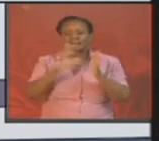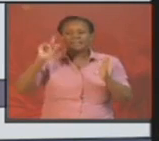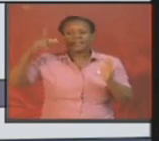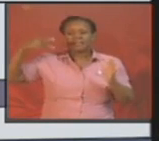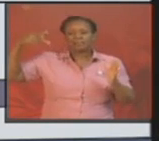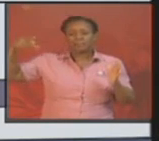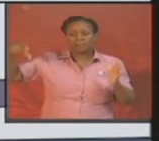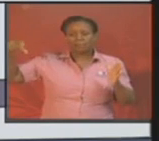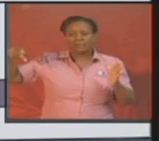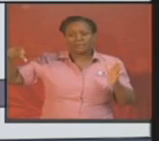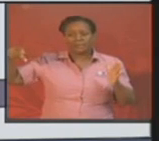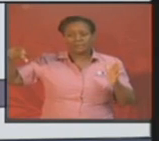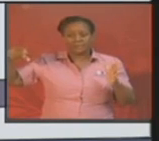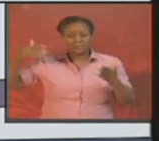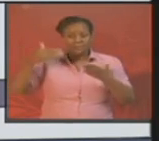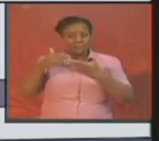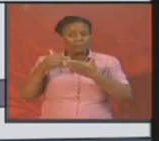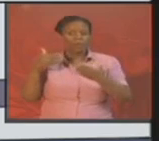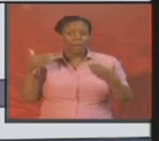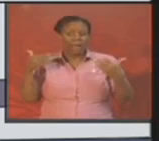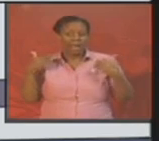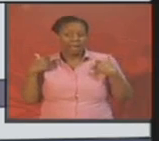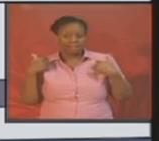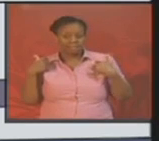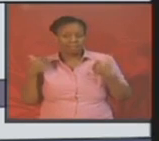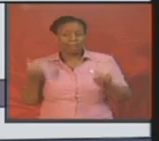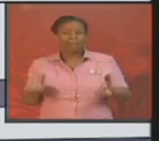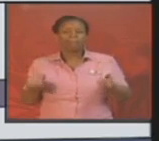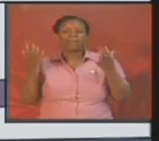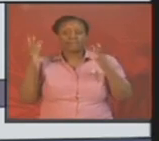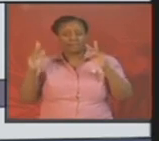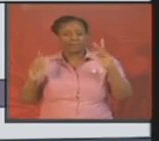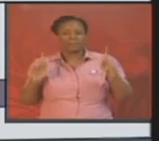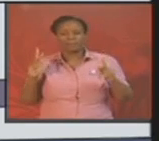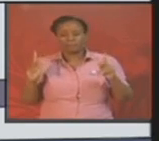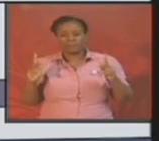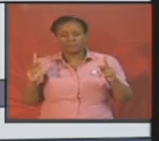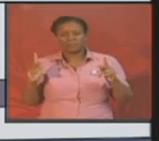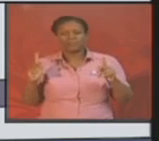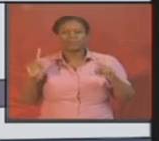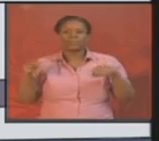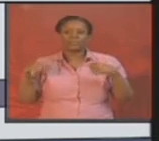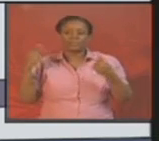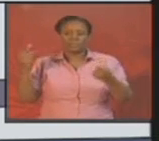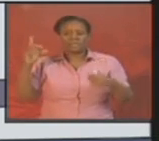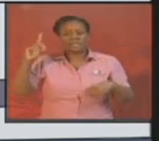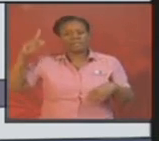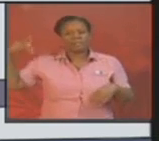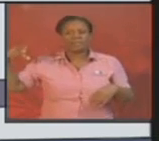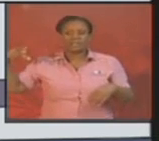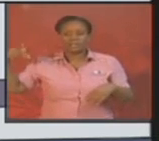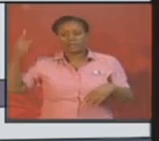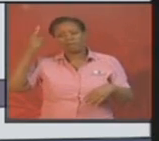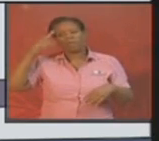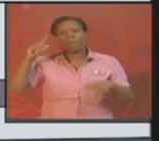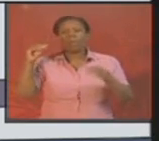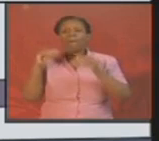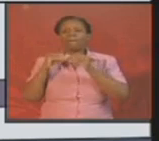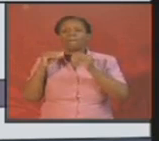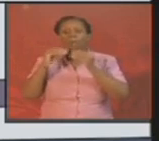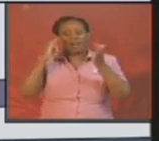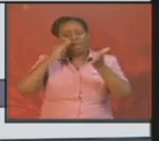of cases that were referred through our legal department to the DPP for further investigation